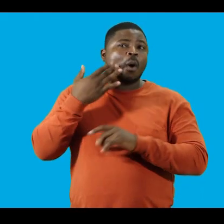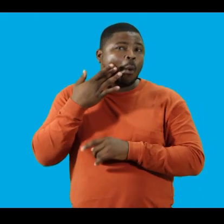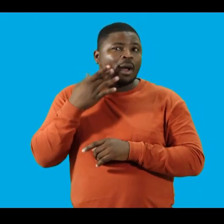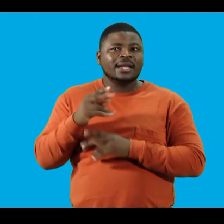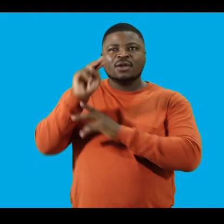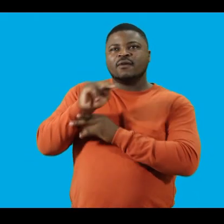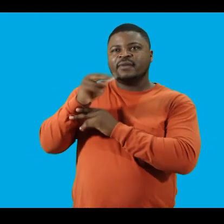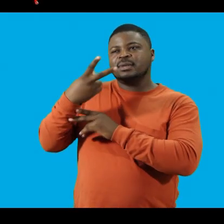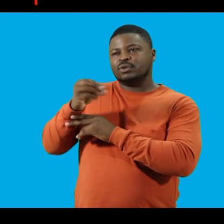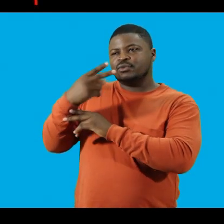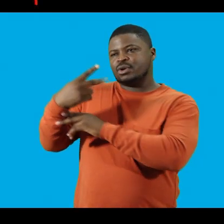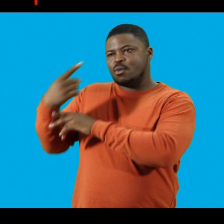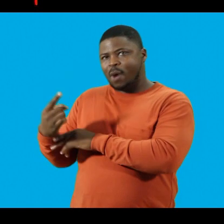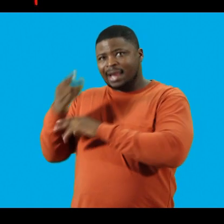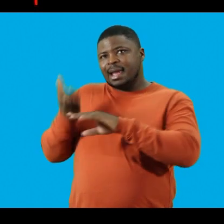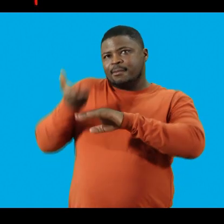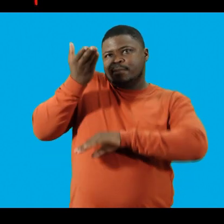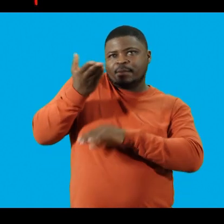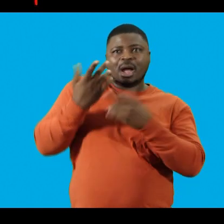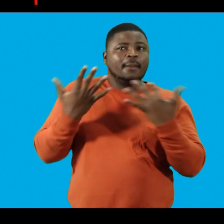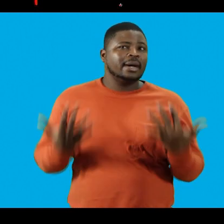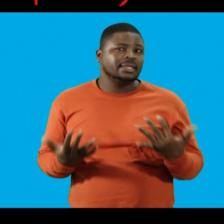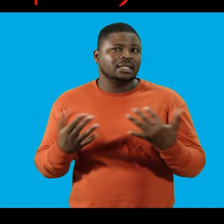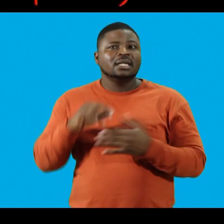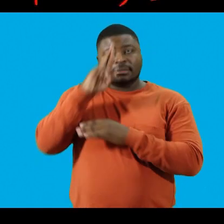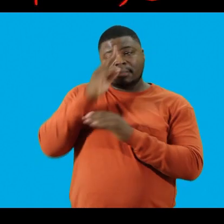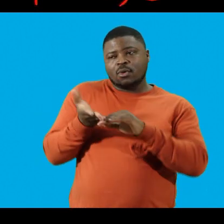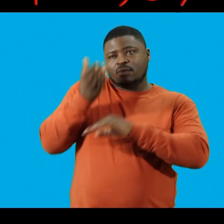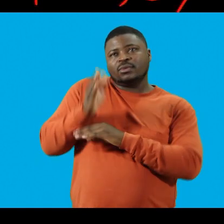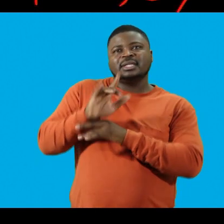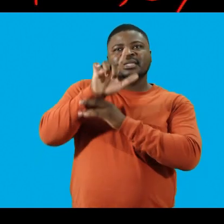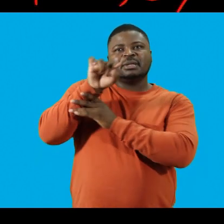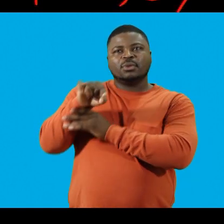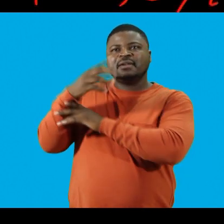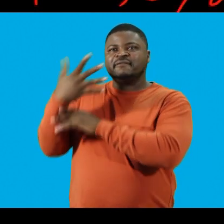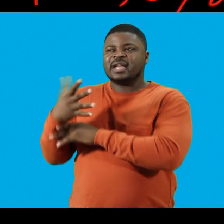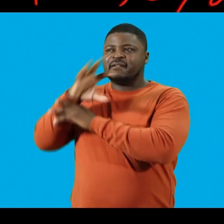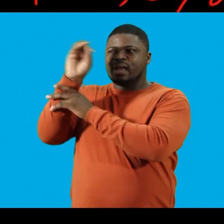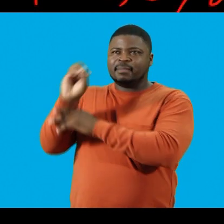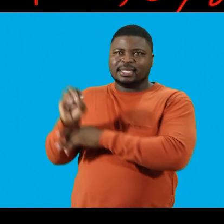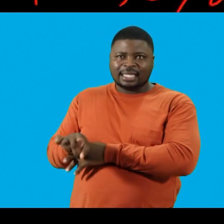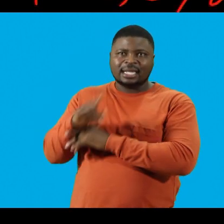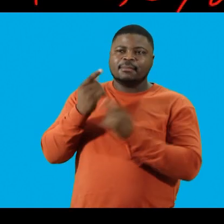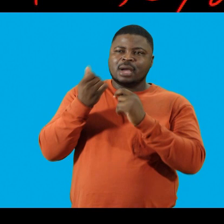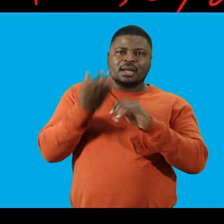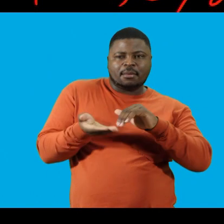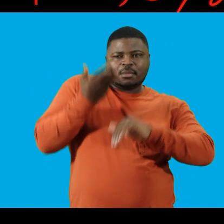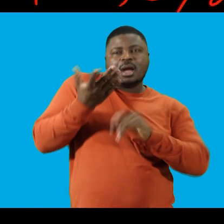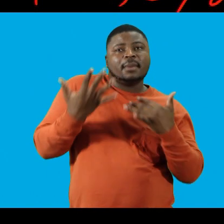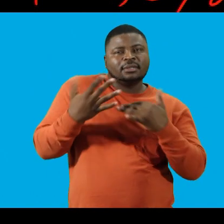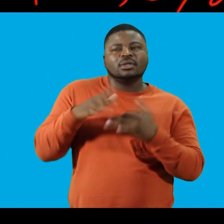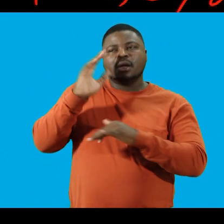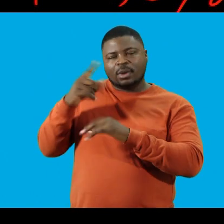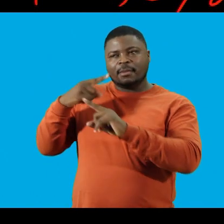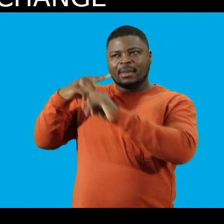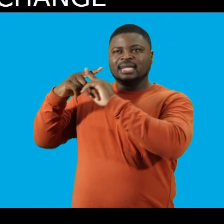and remember we are increasing with 7.5%. So therefore you will be multiplying.